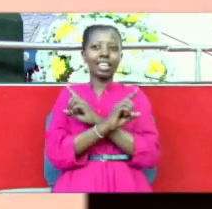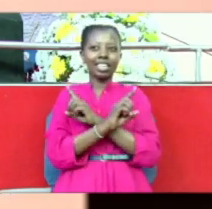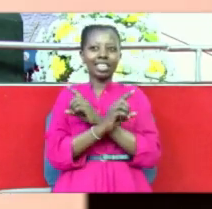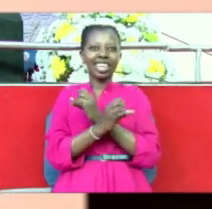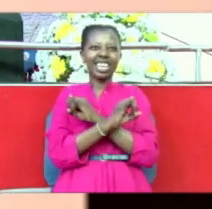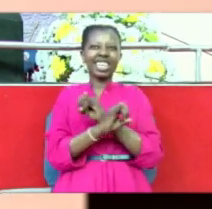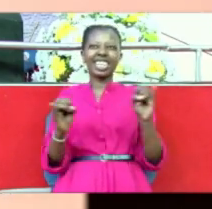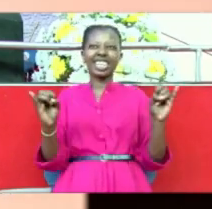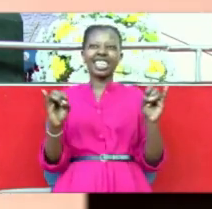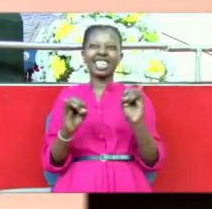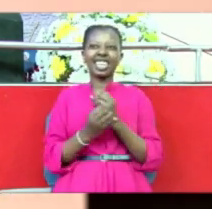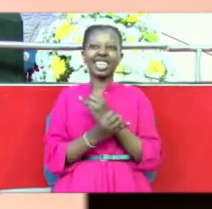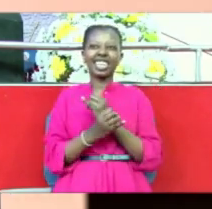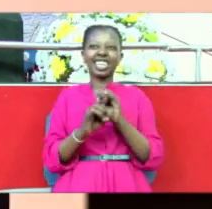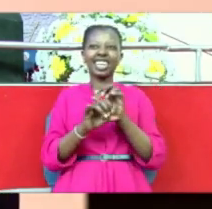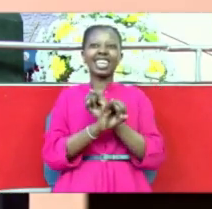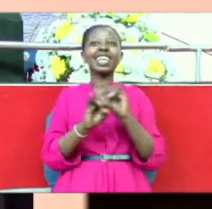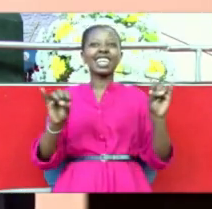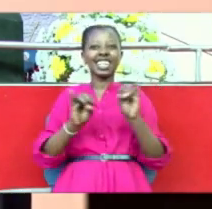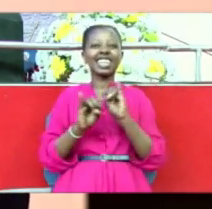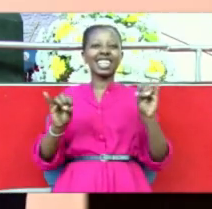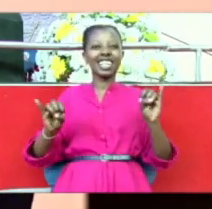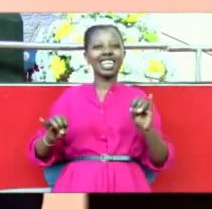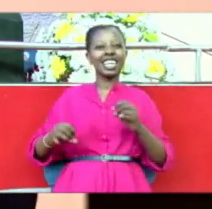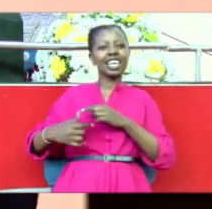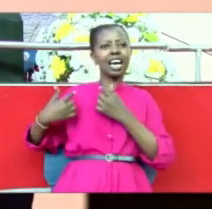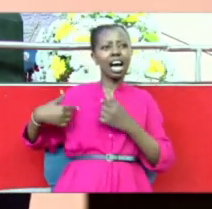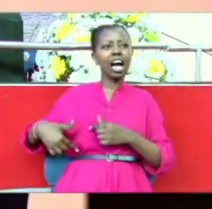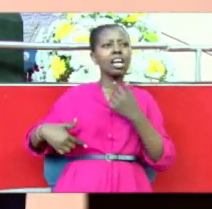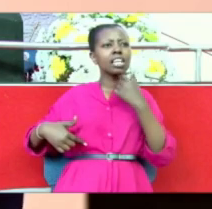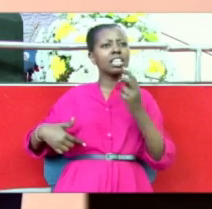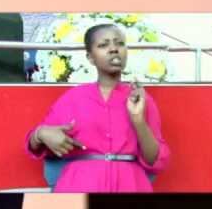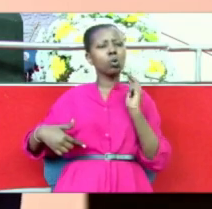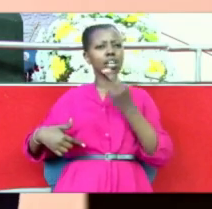He told us there are some people that have to be